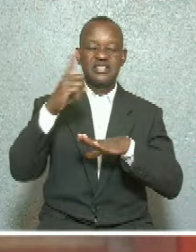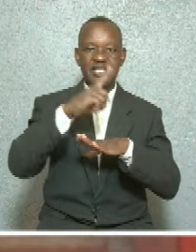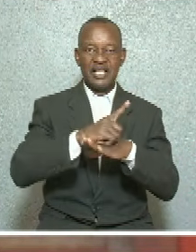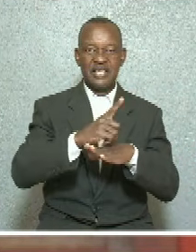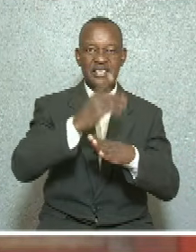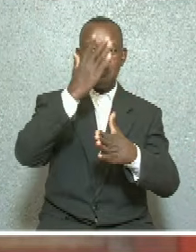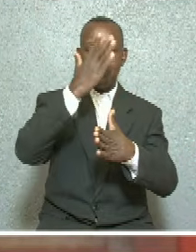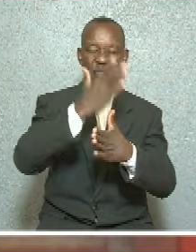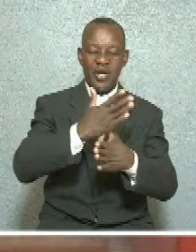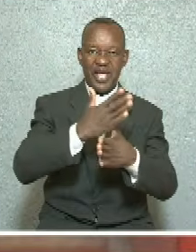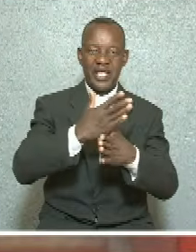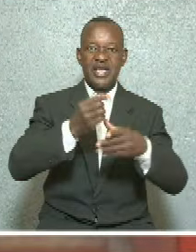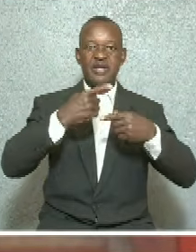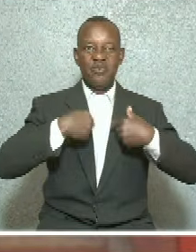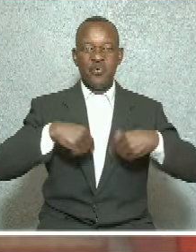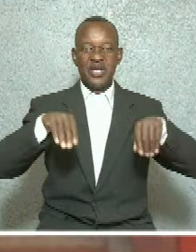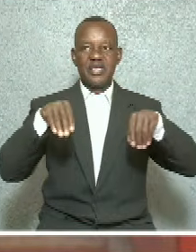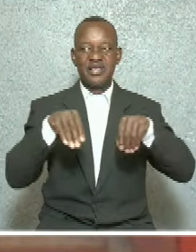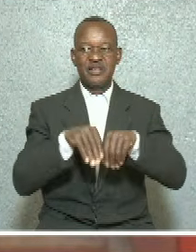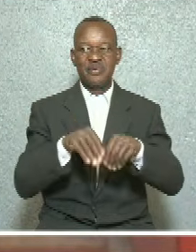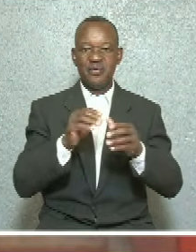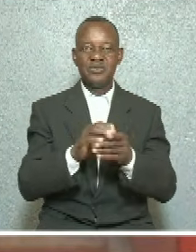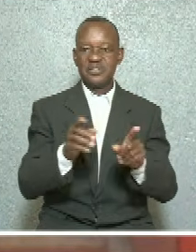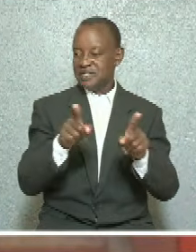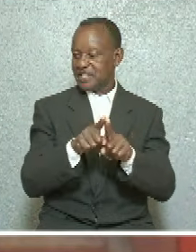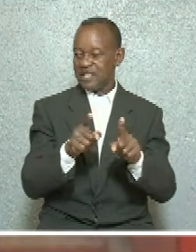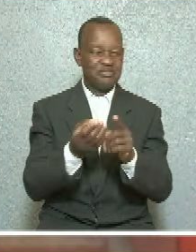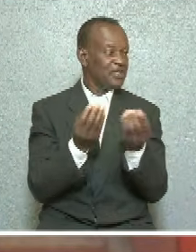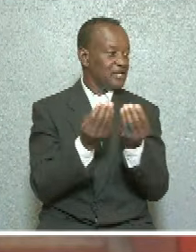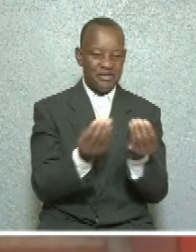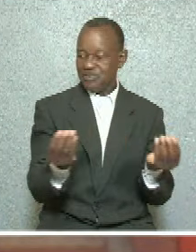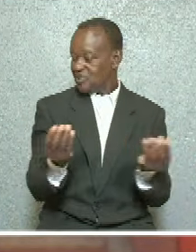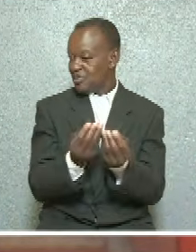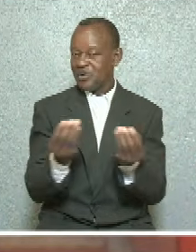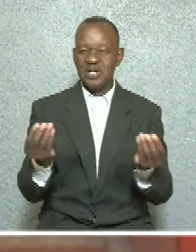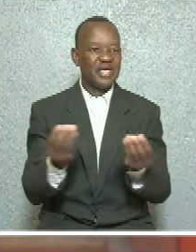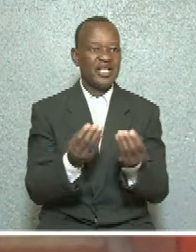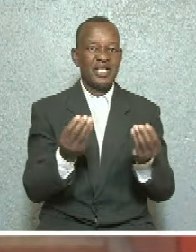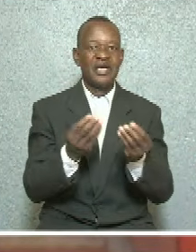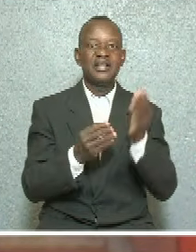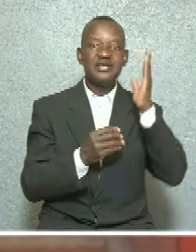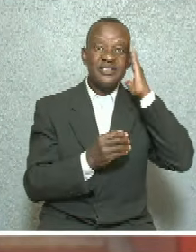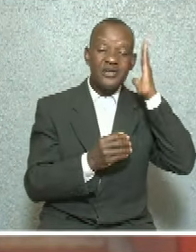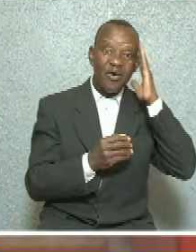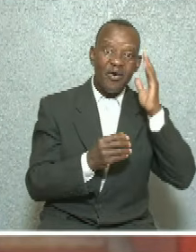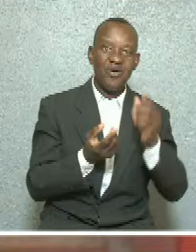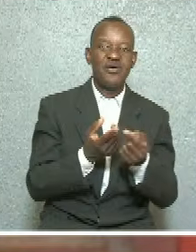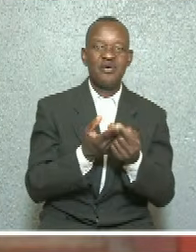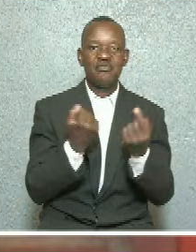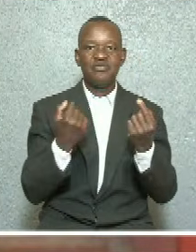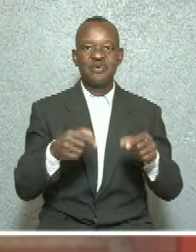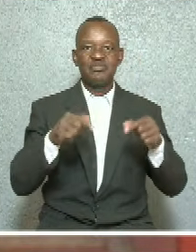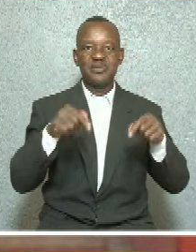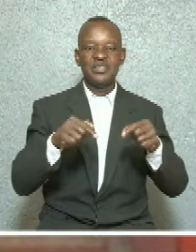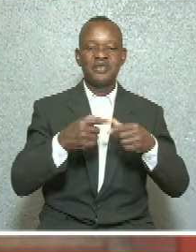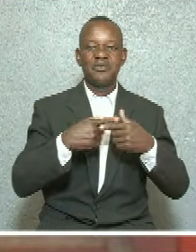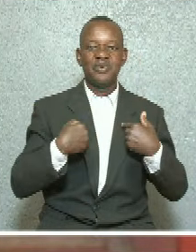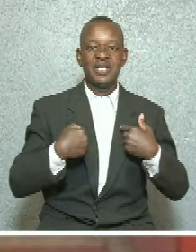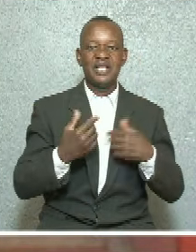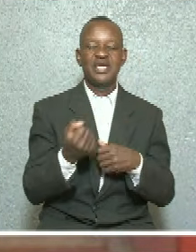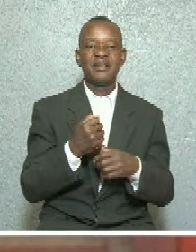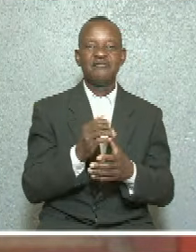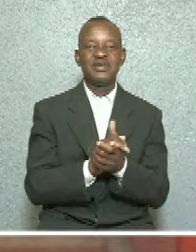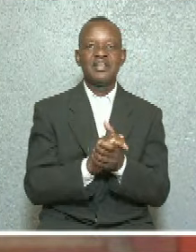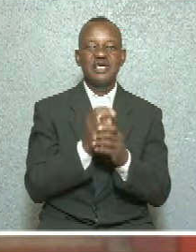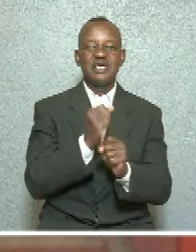the pay team, but the children here will know that from today, we had a gallant son of the Namibian